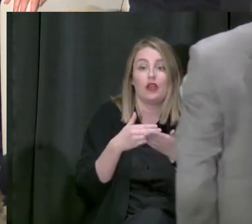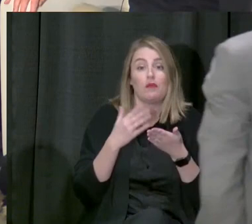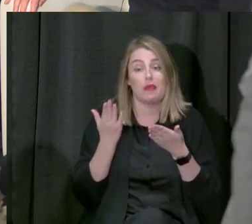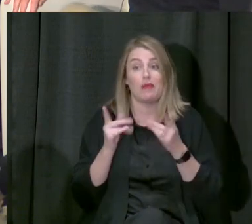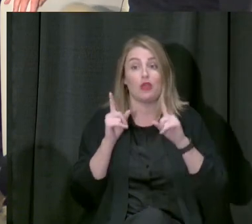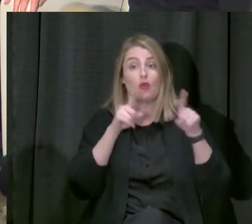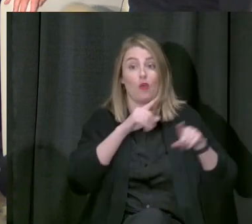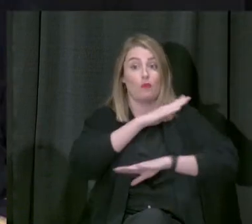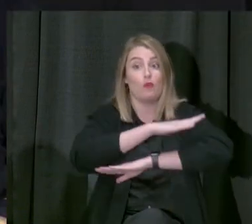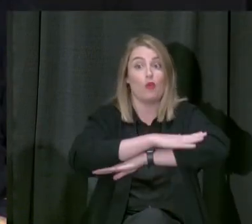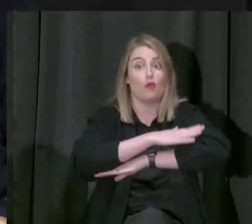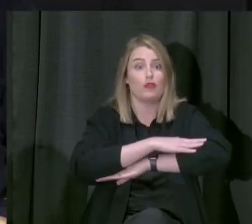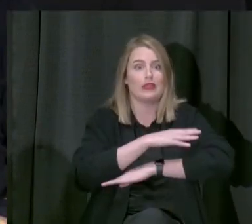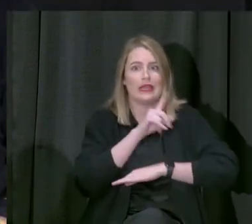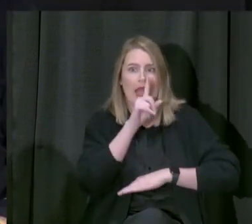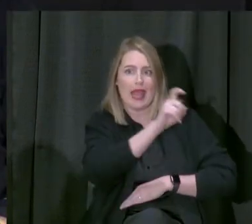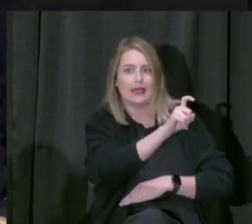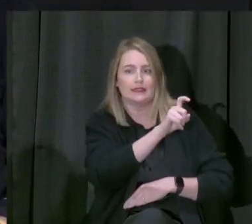out.